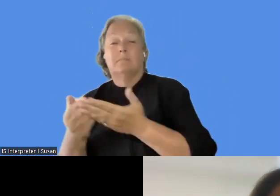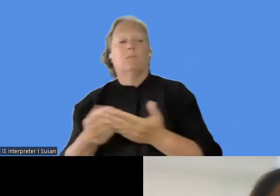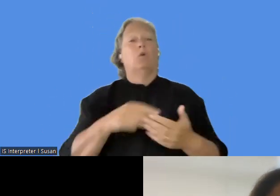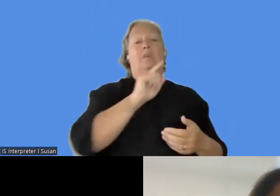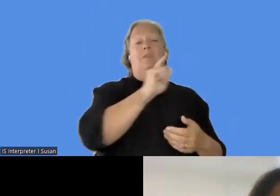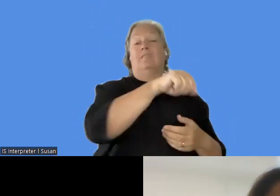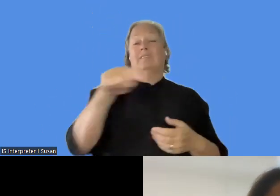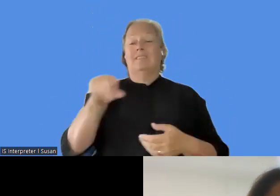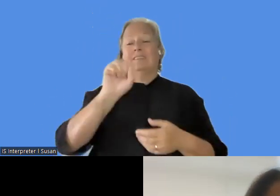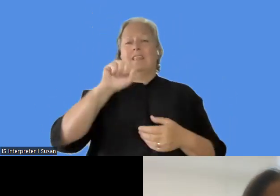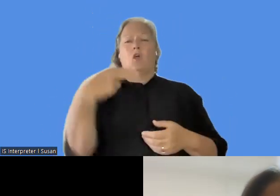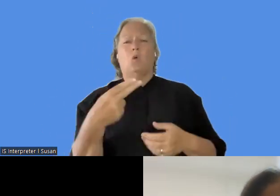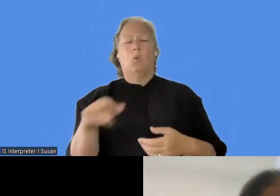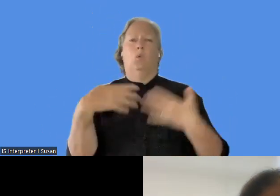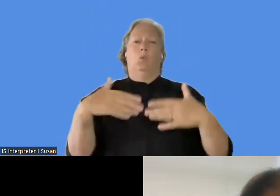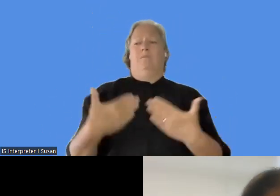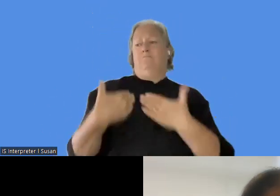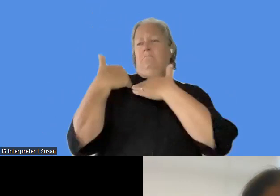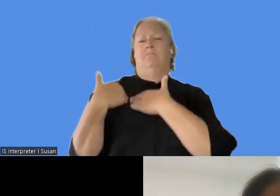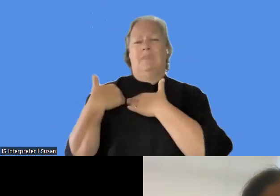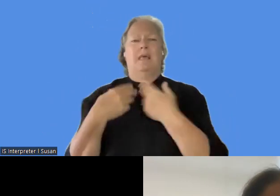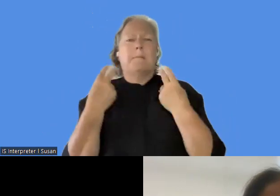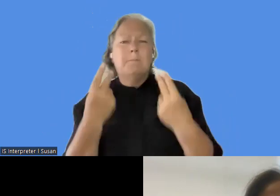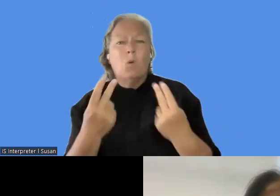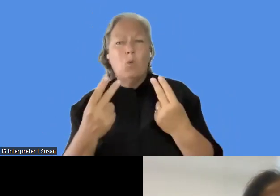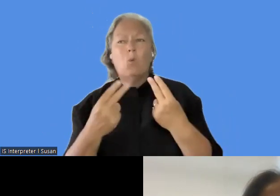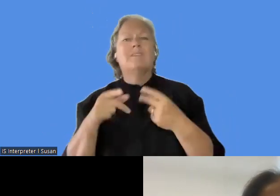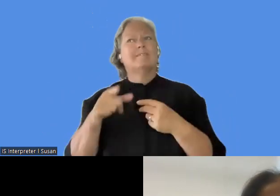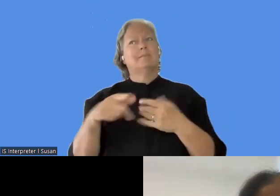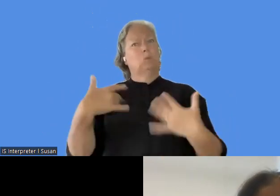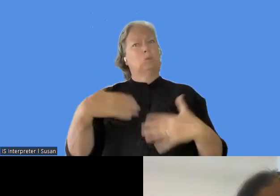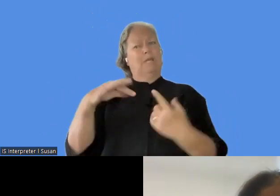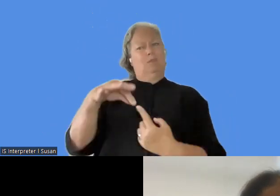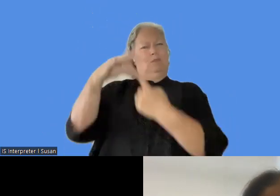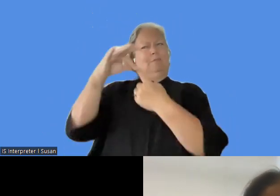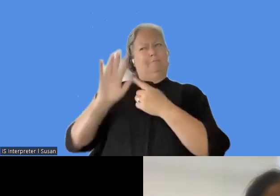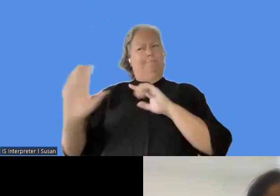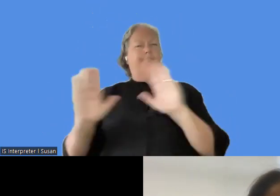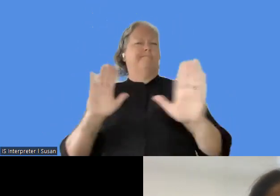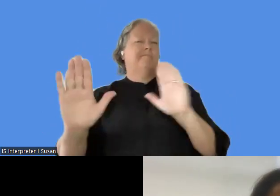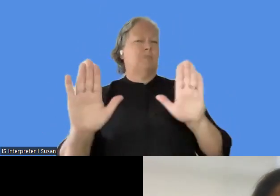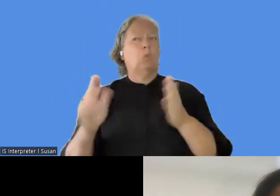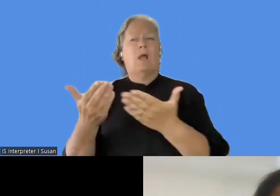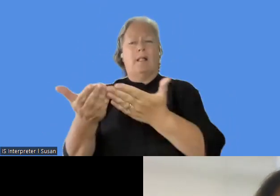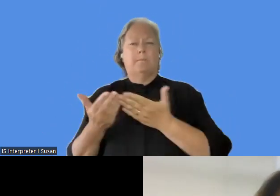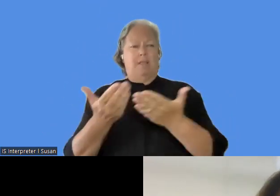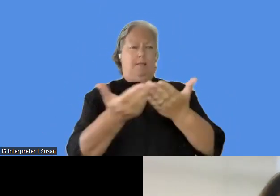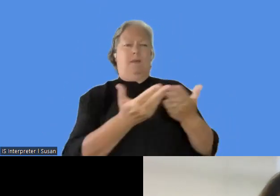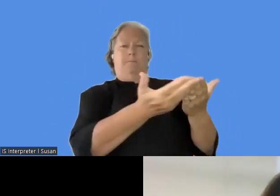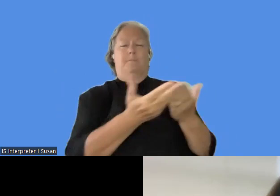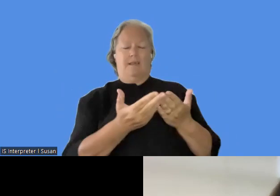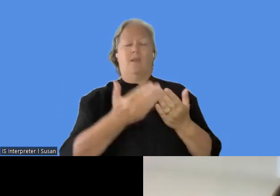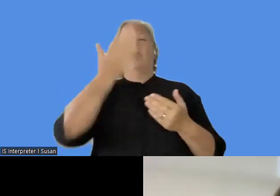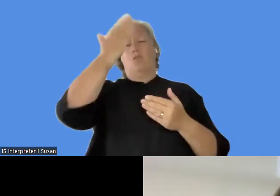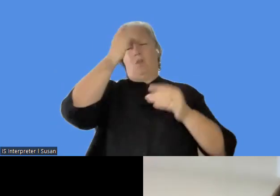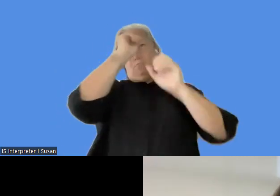in producing important and unique information that would help complete the picture and improve the well-being of persons